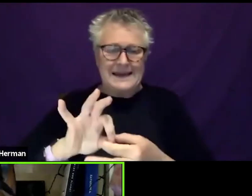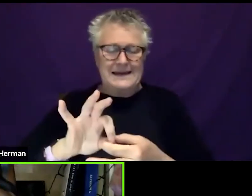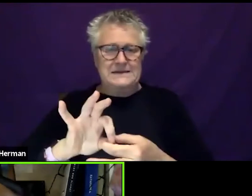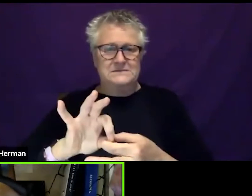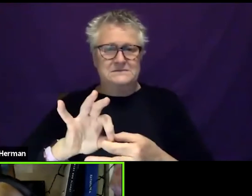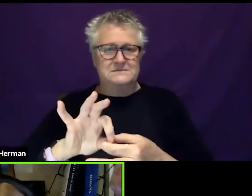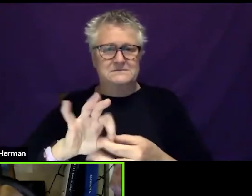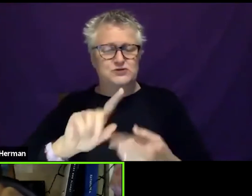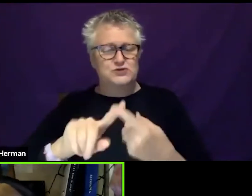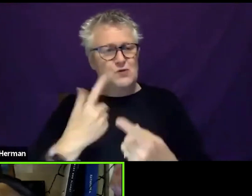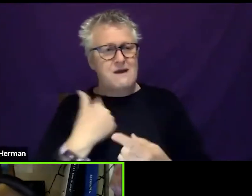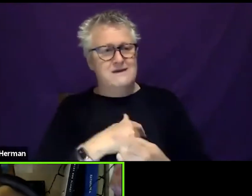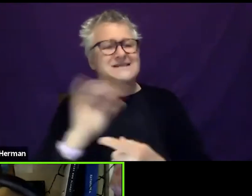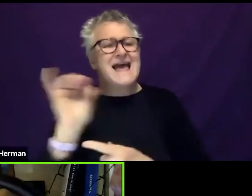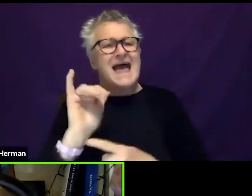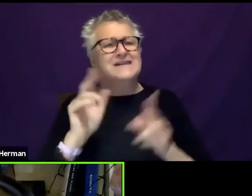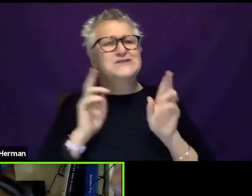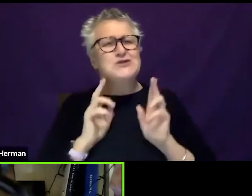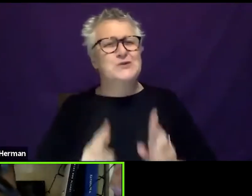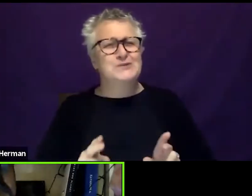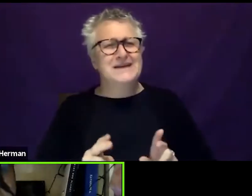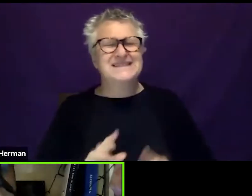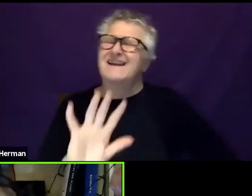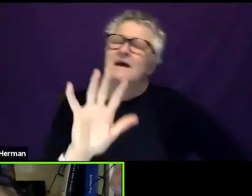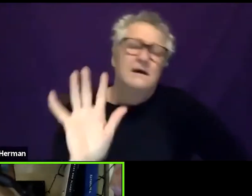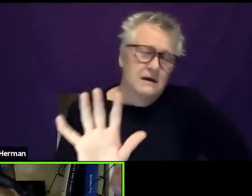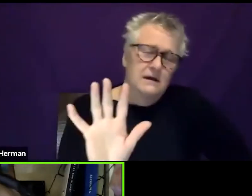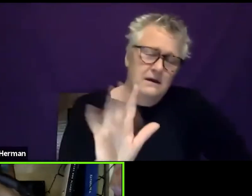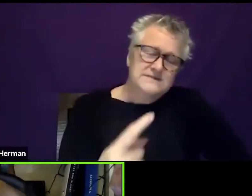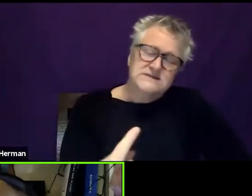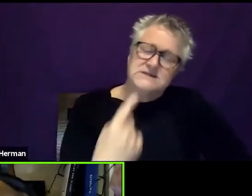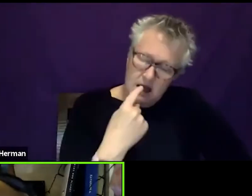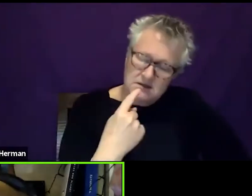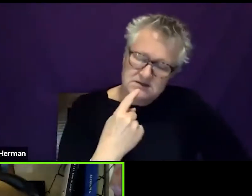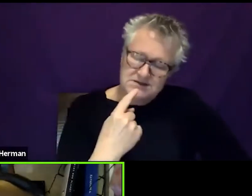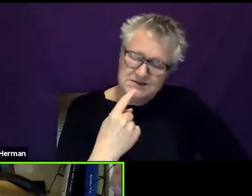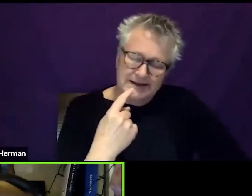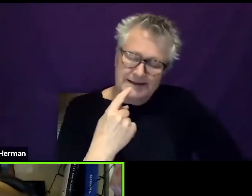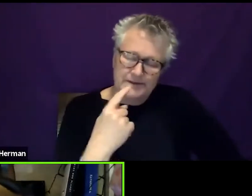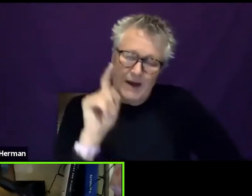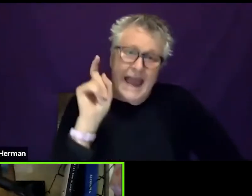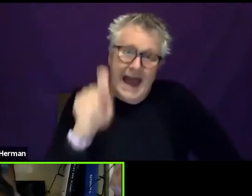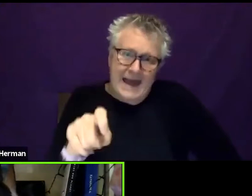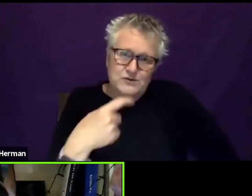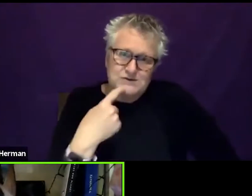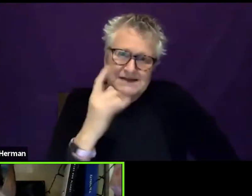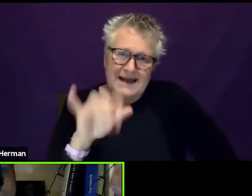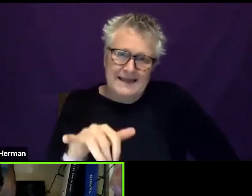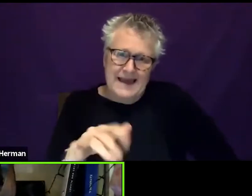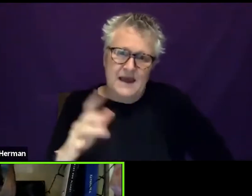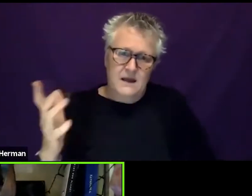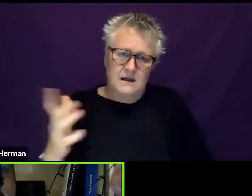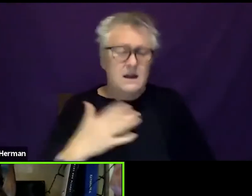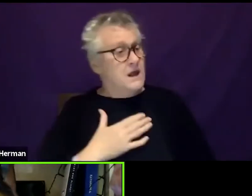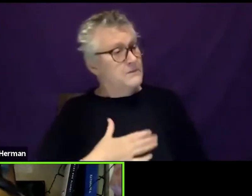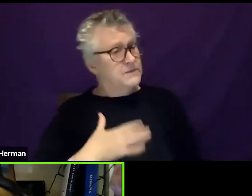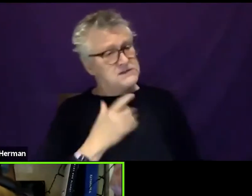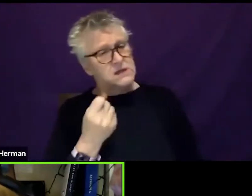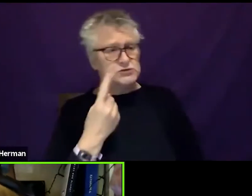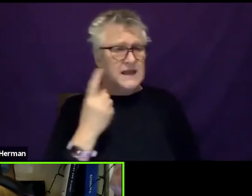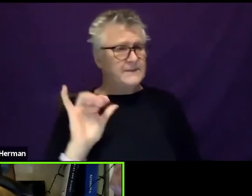beings, which is like, it sucks that, we have to say that, right? Like, please understand me as a human